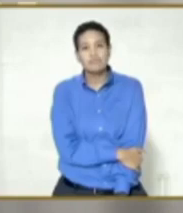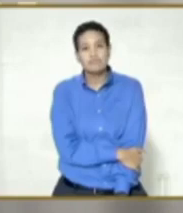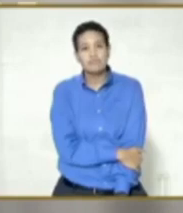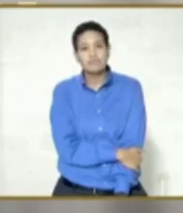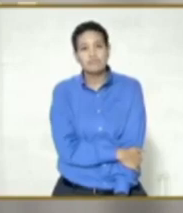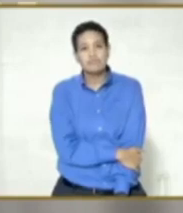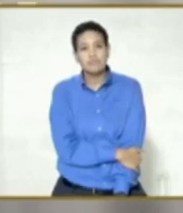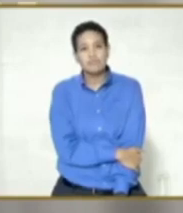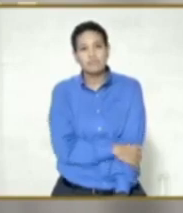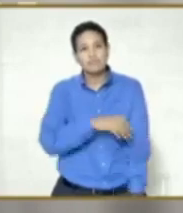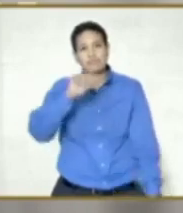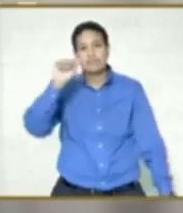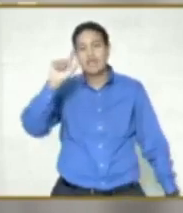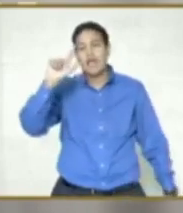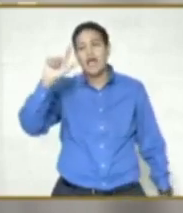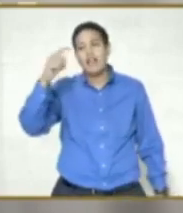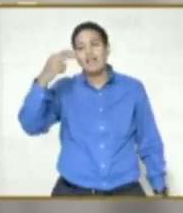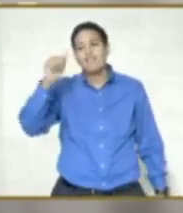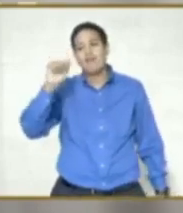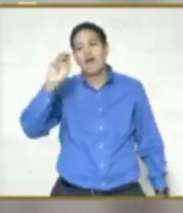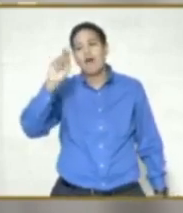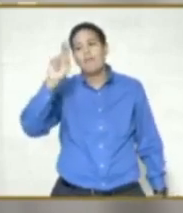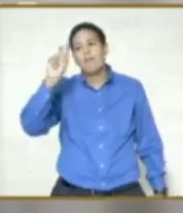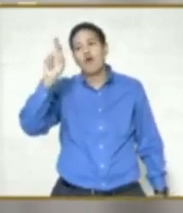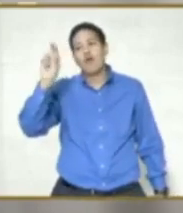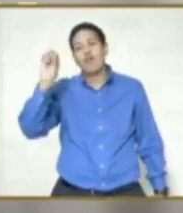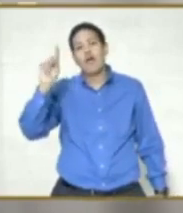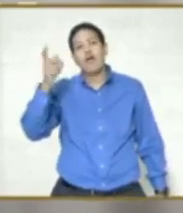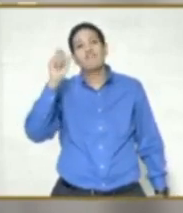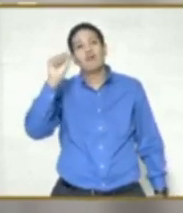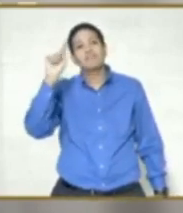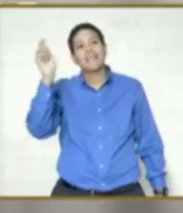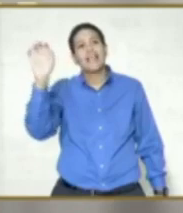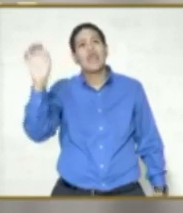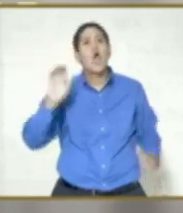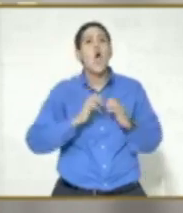Alva Murdoch asks, how can she get 2 elderly persons into